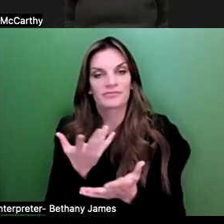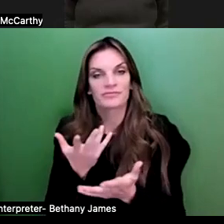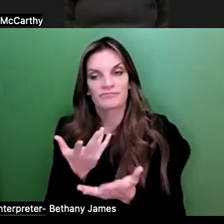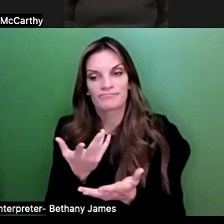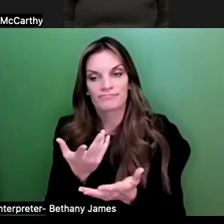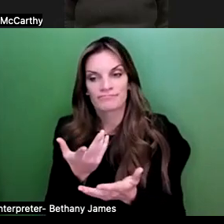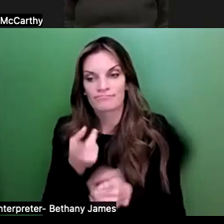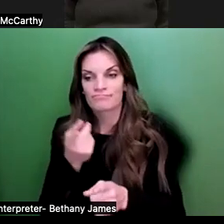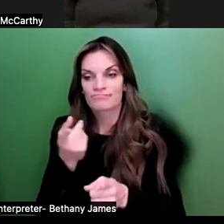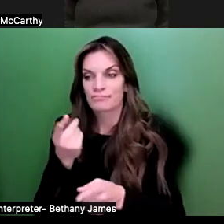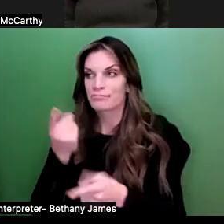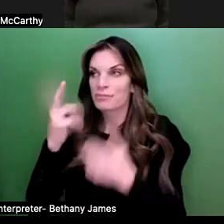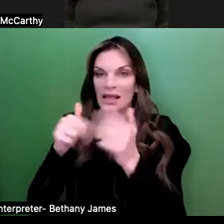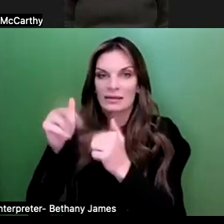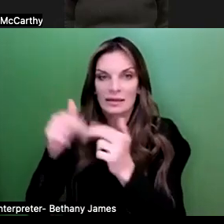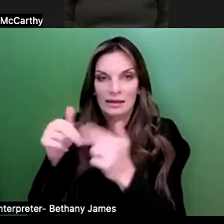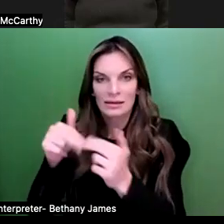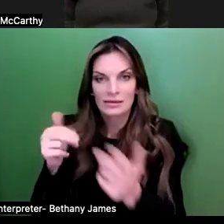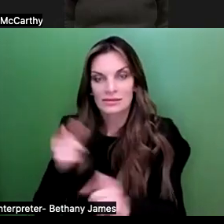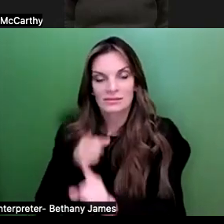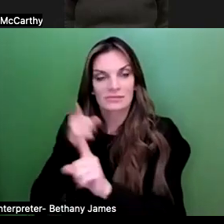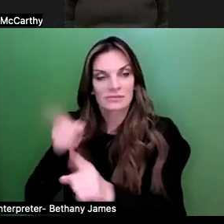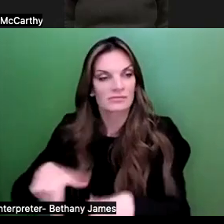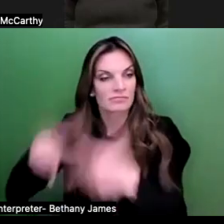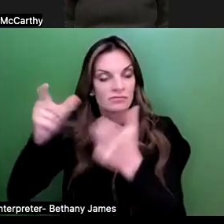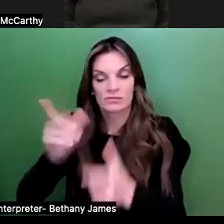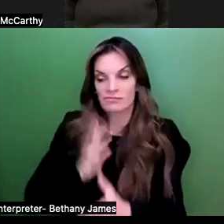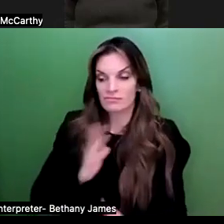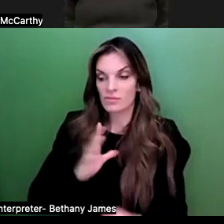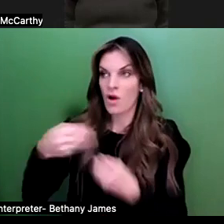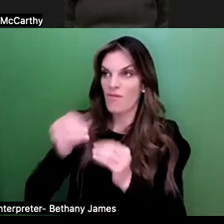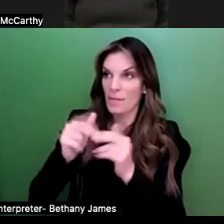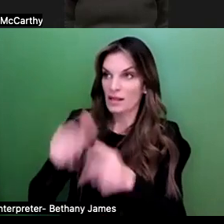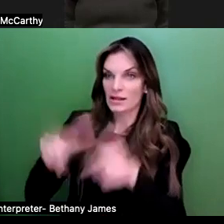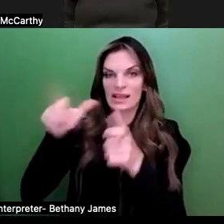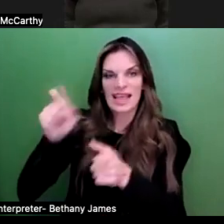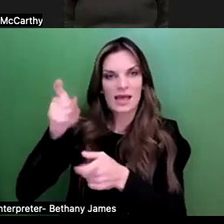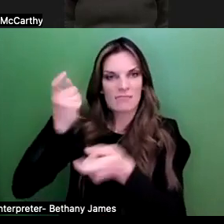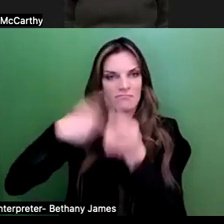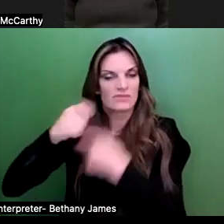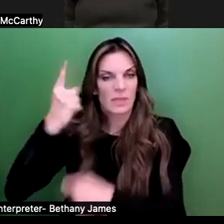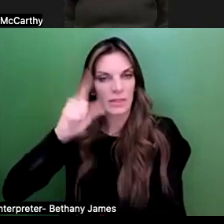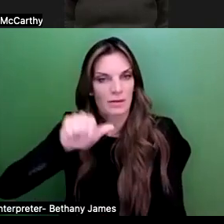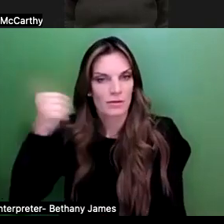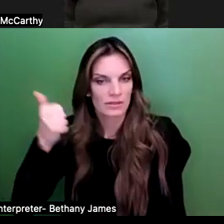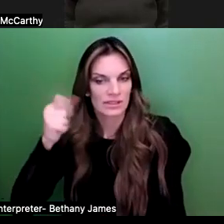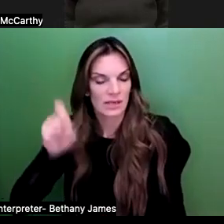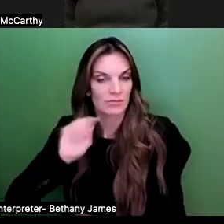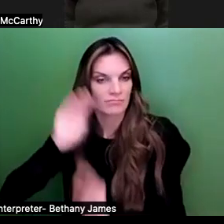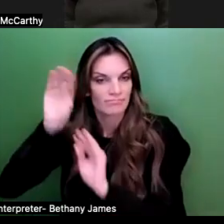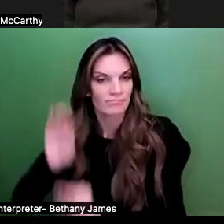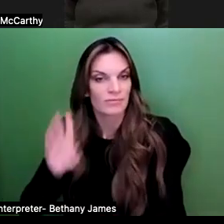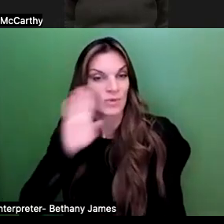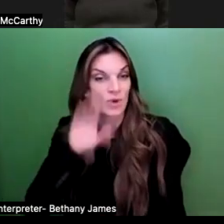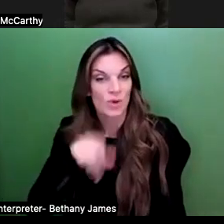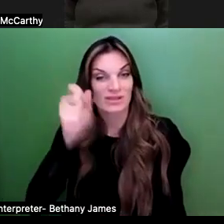repurposing office buildings. This board rejected a proposal to repurpose an office building on South